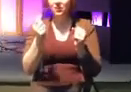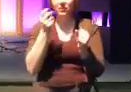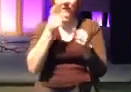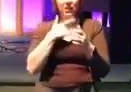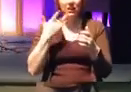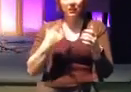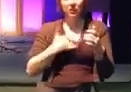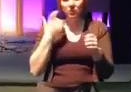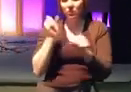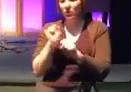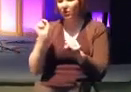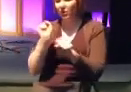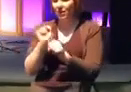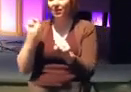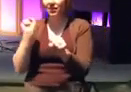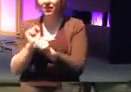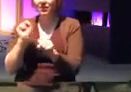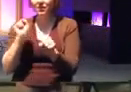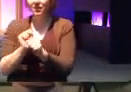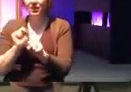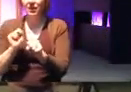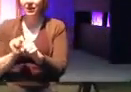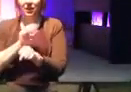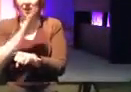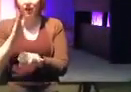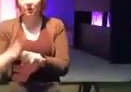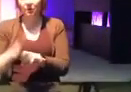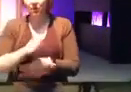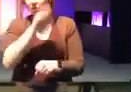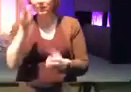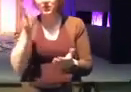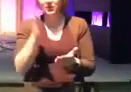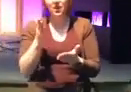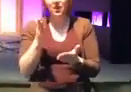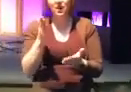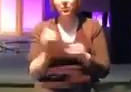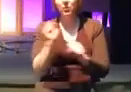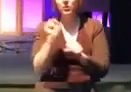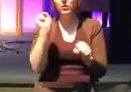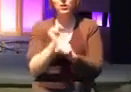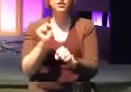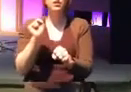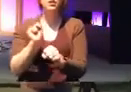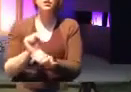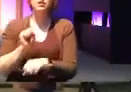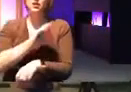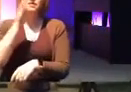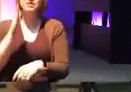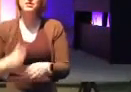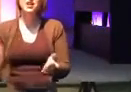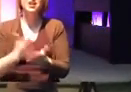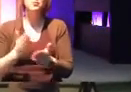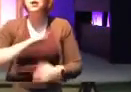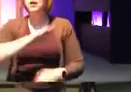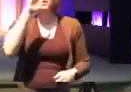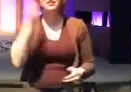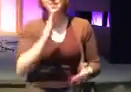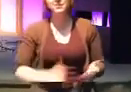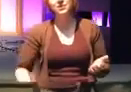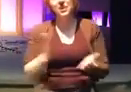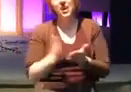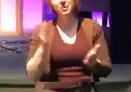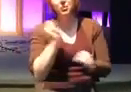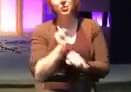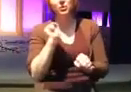I don't feel it, you're working. You never stop, you never stop working. You never stop, you